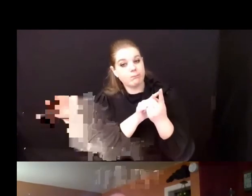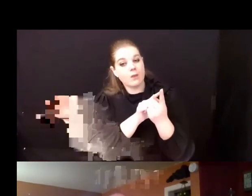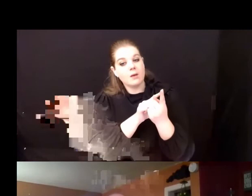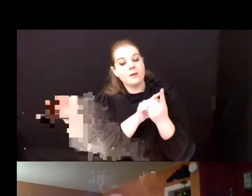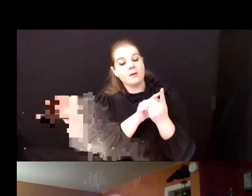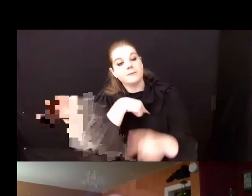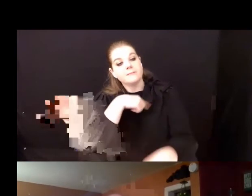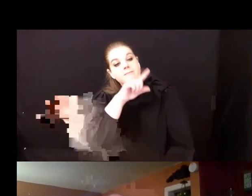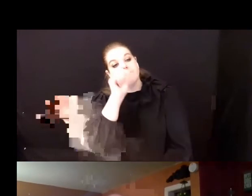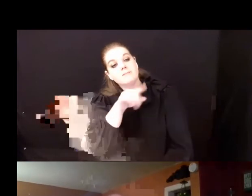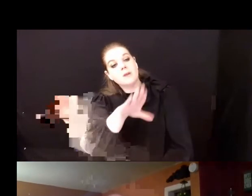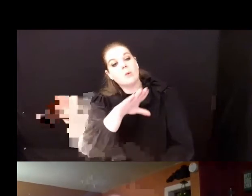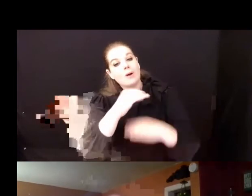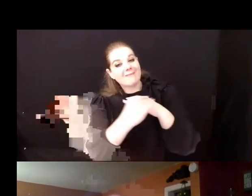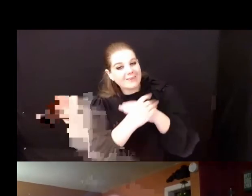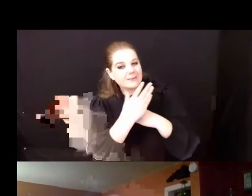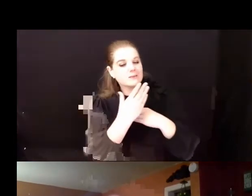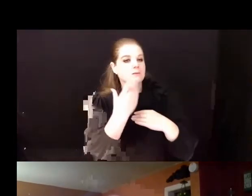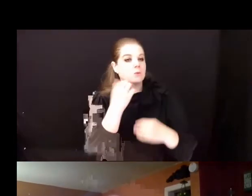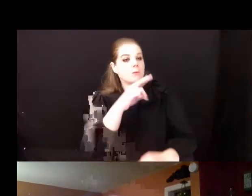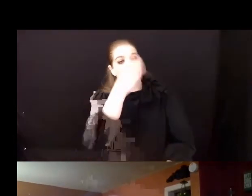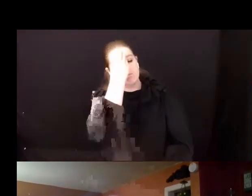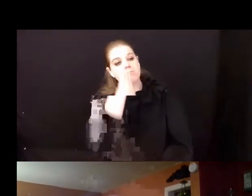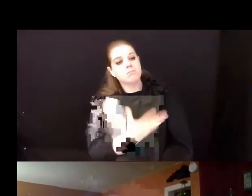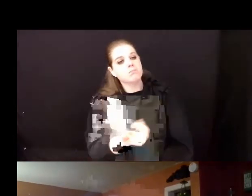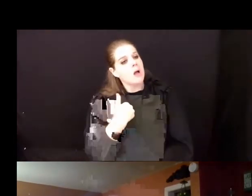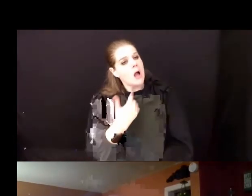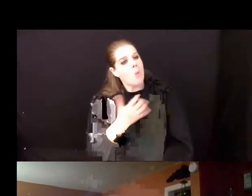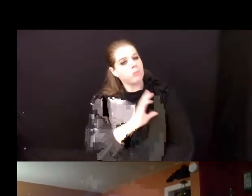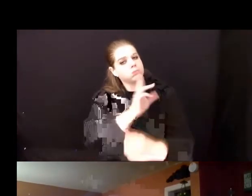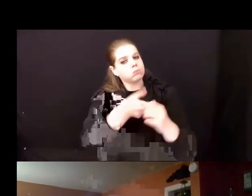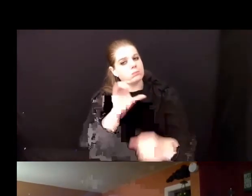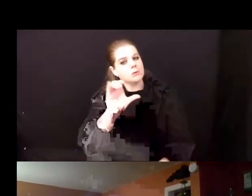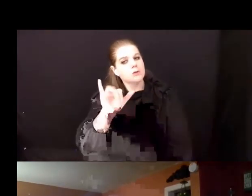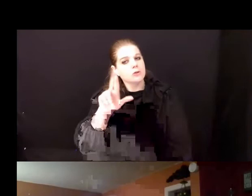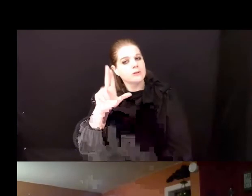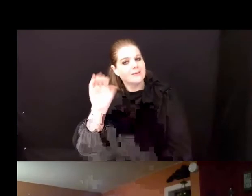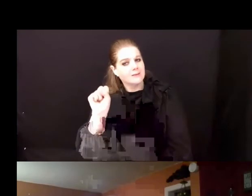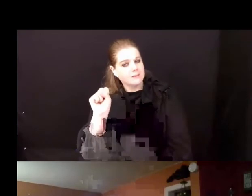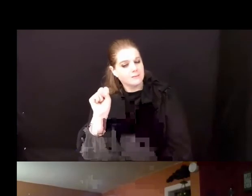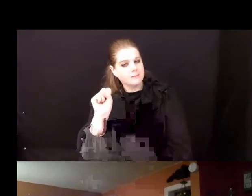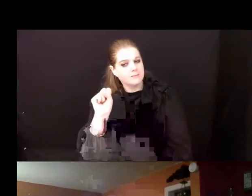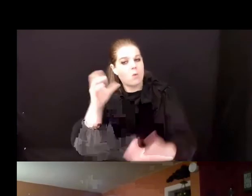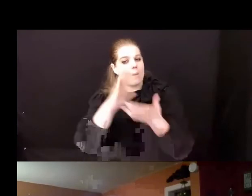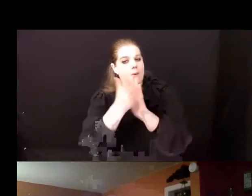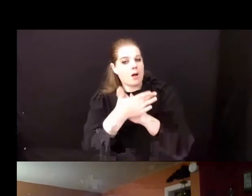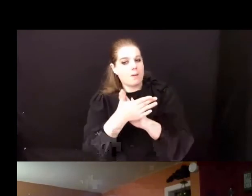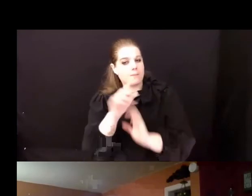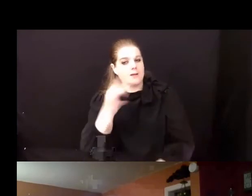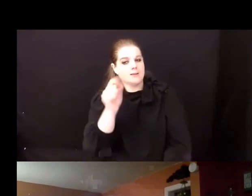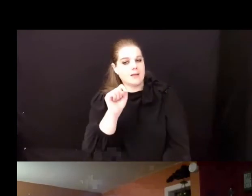ask for your advice or tell you that I want to go to the circus and I want to become a